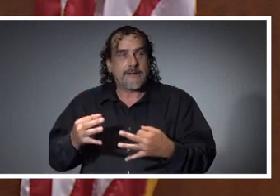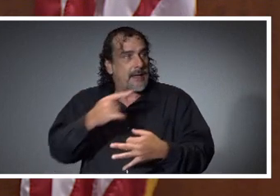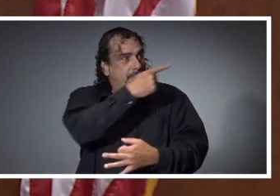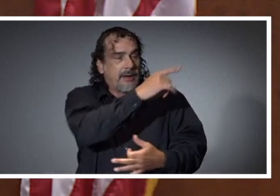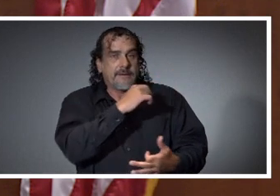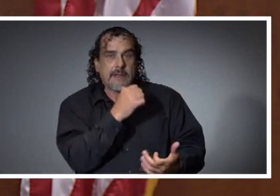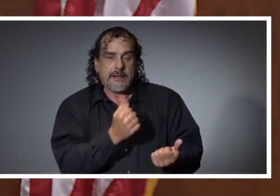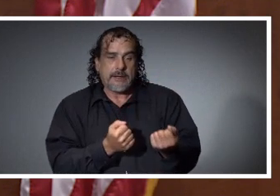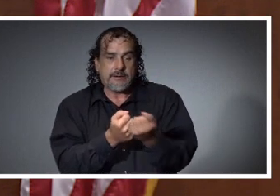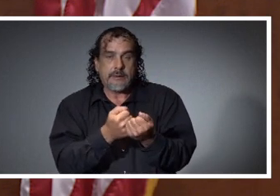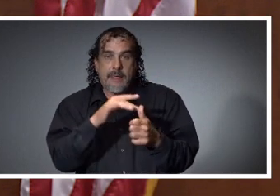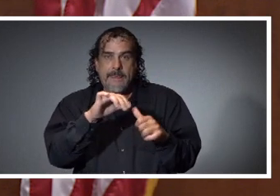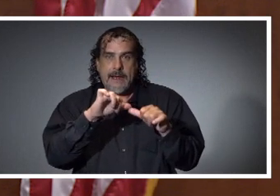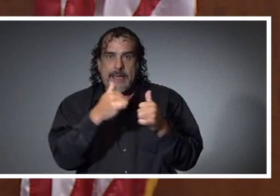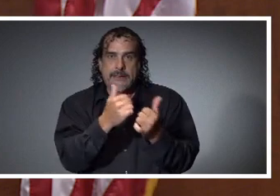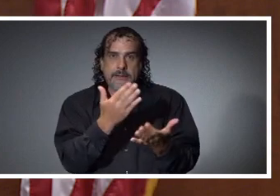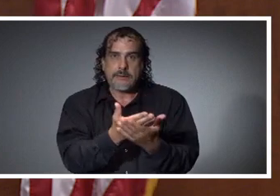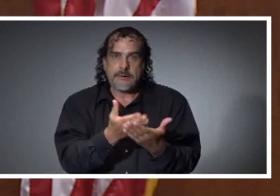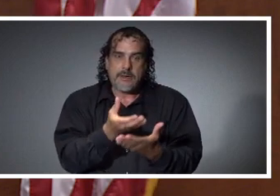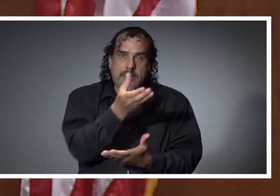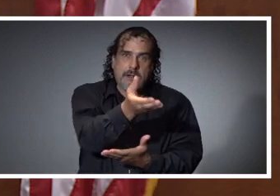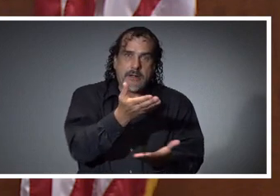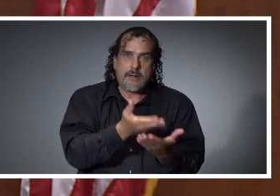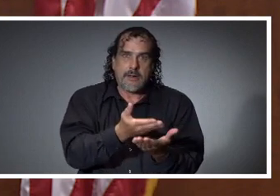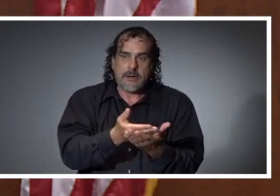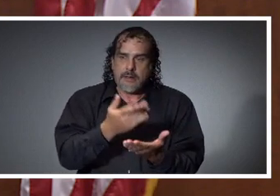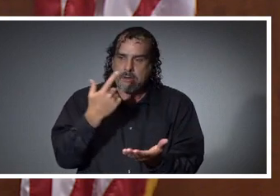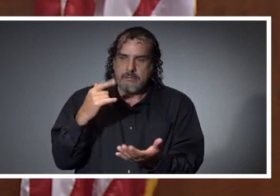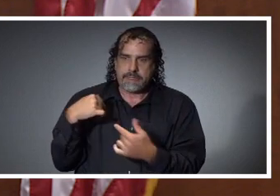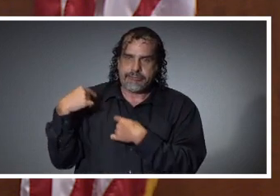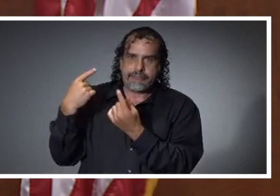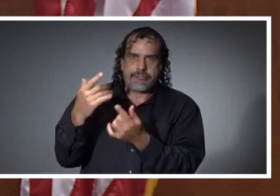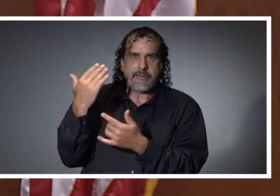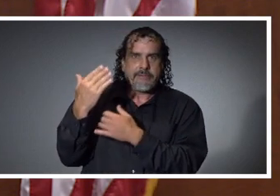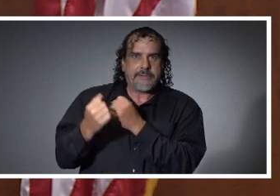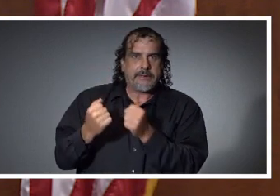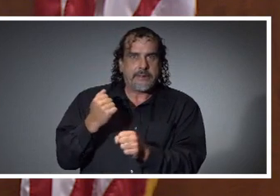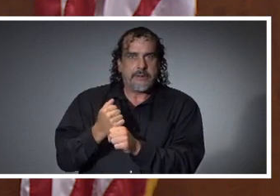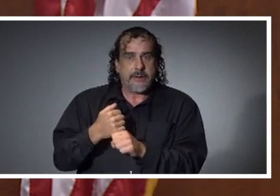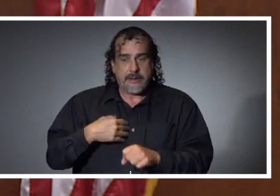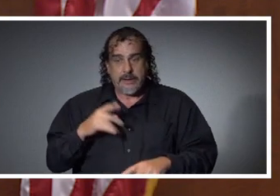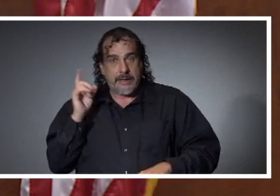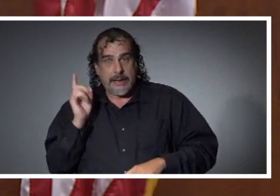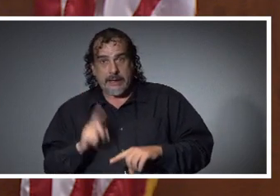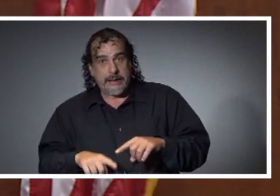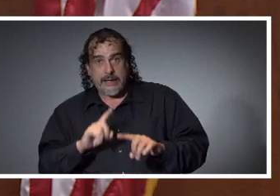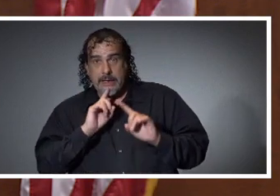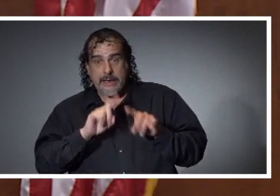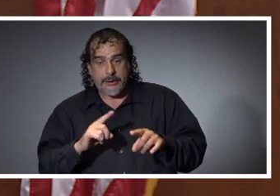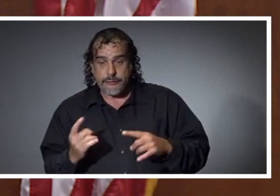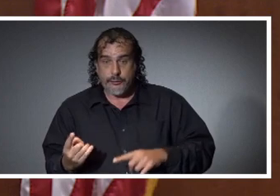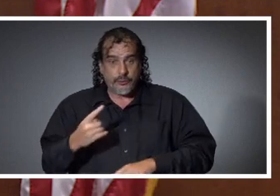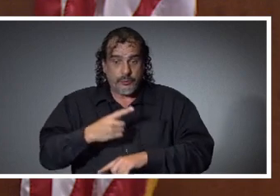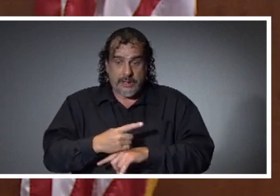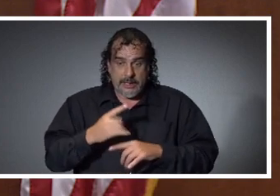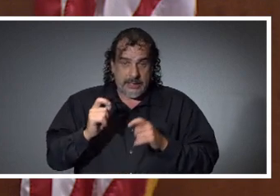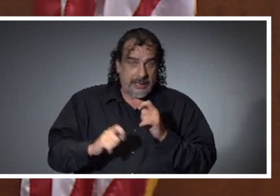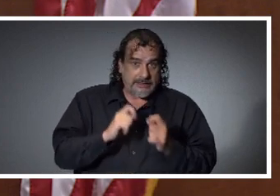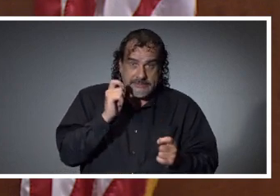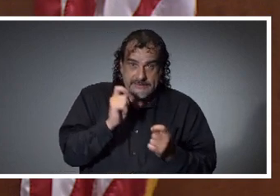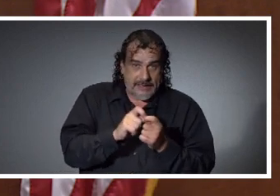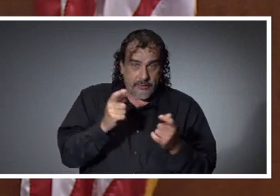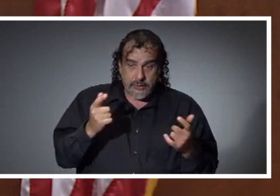a state agency that has been funded in a certain way for 15 years. I can't answer today exactly